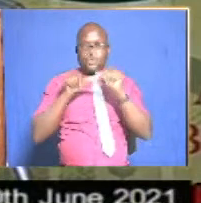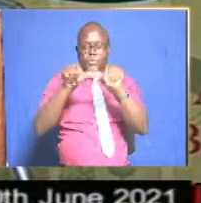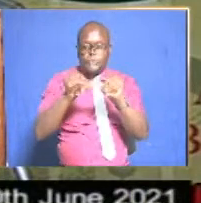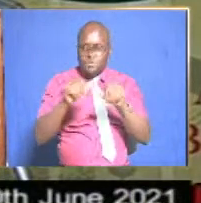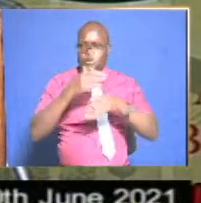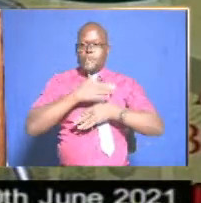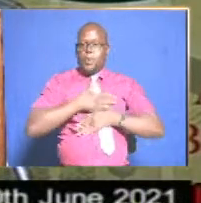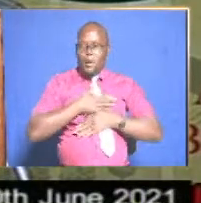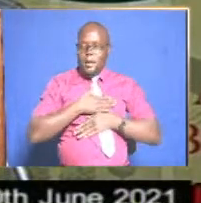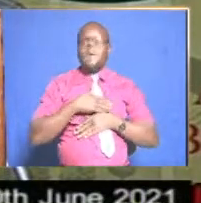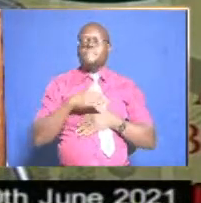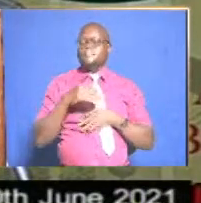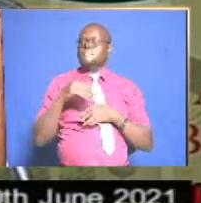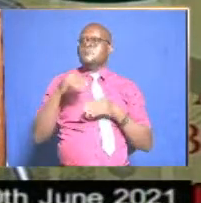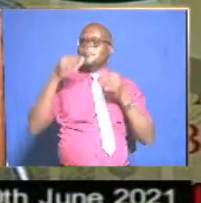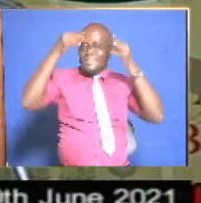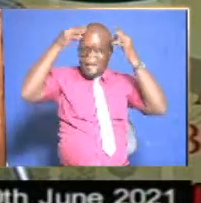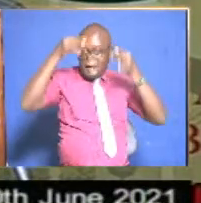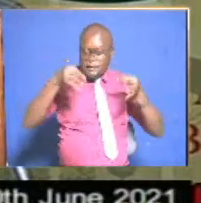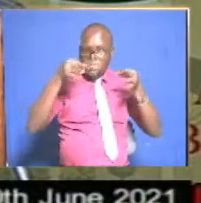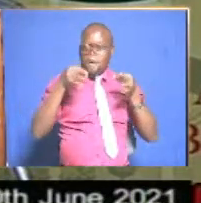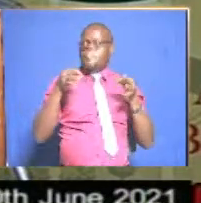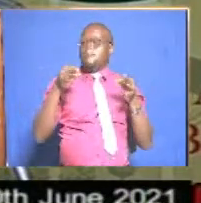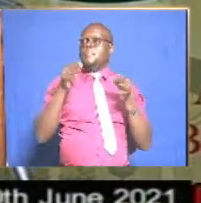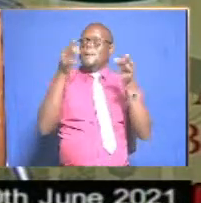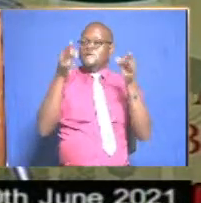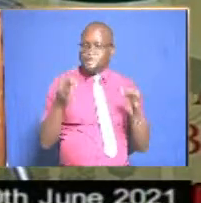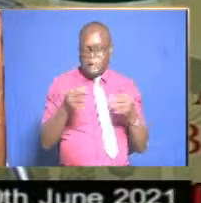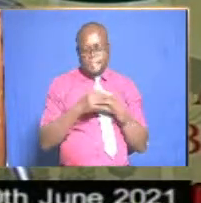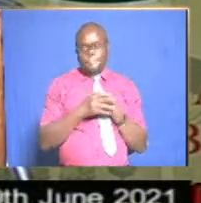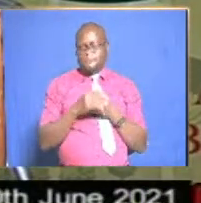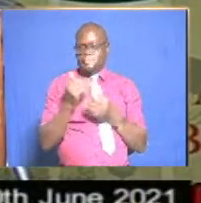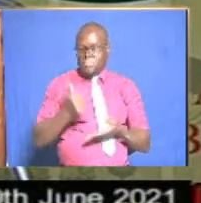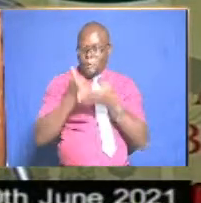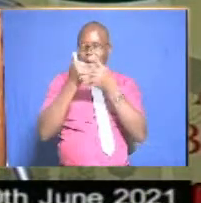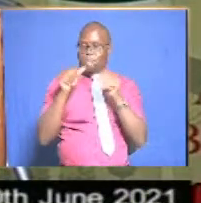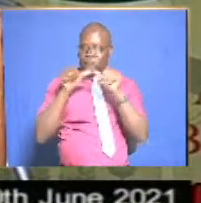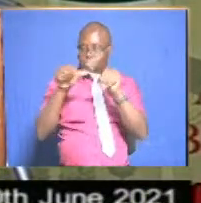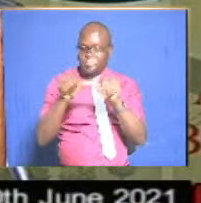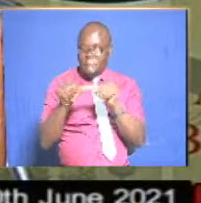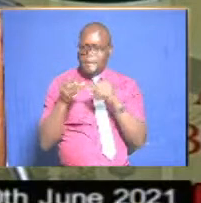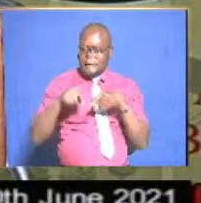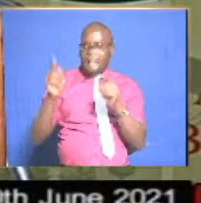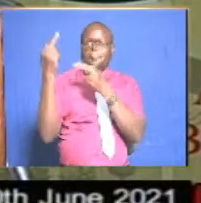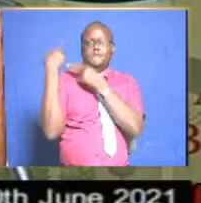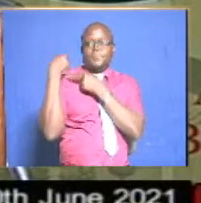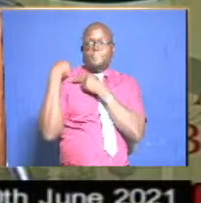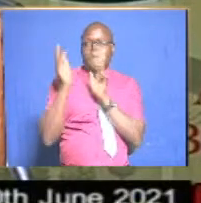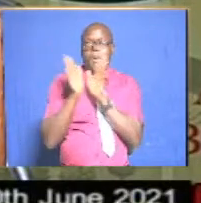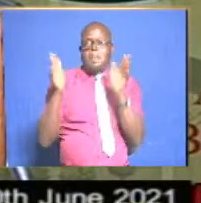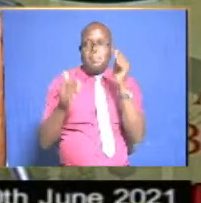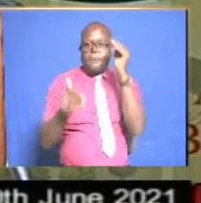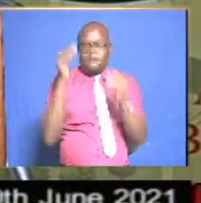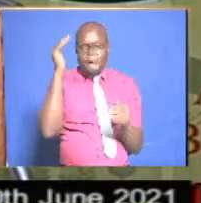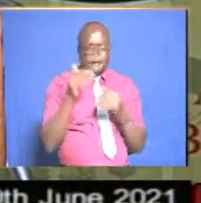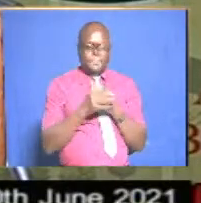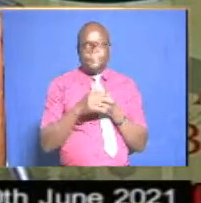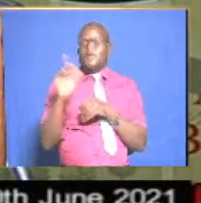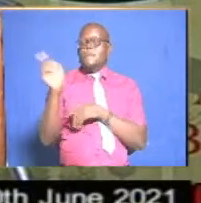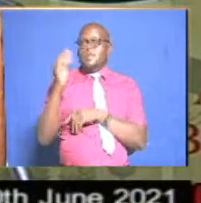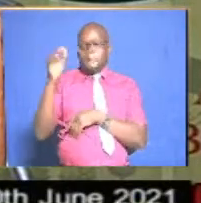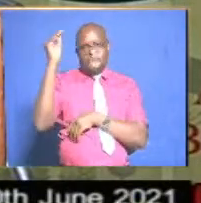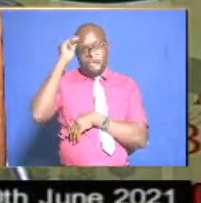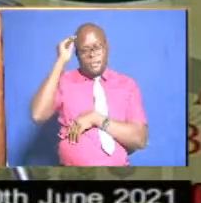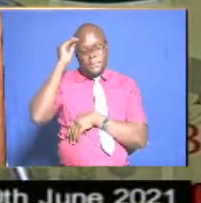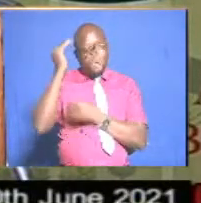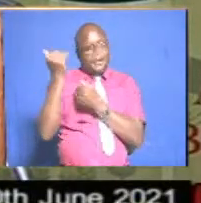statutory obligations. Mr. Speaker, in order to ensure sustainability and self-reliance of public universities, the Ministry of Education